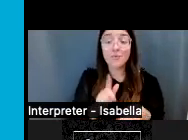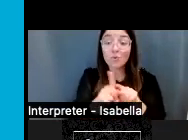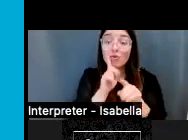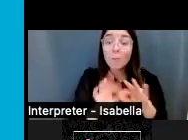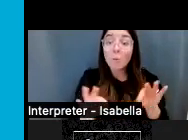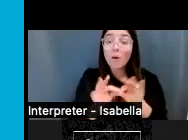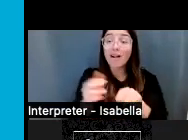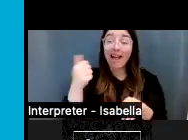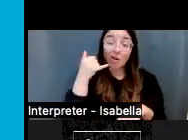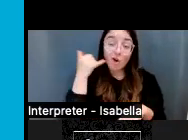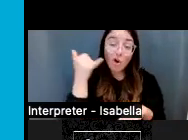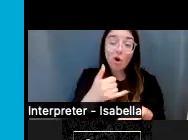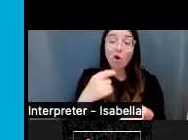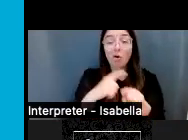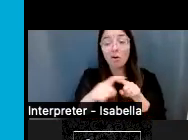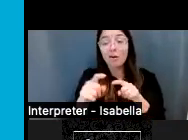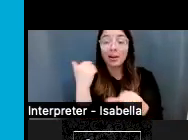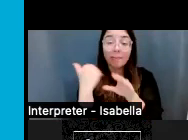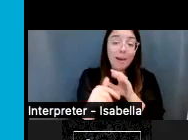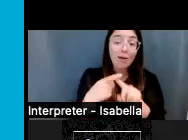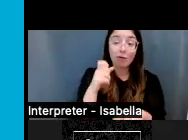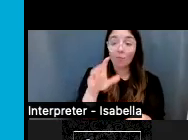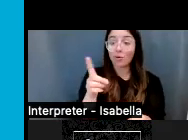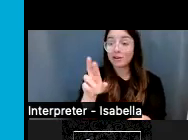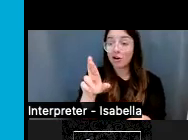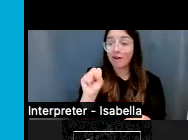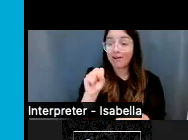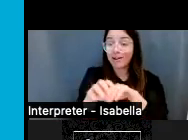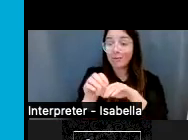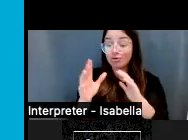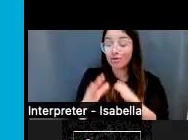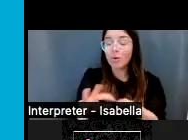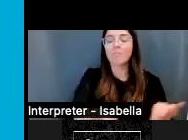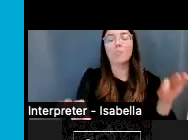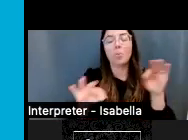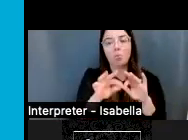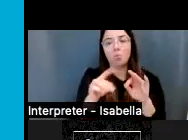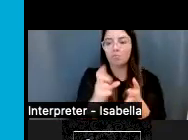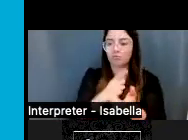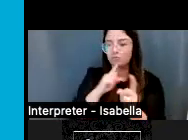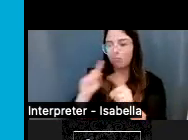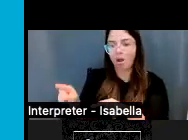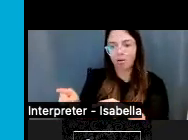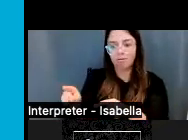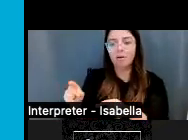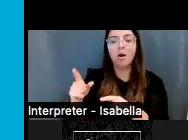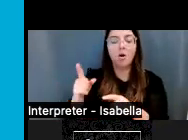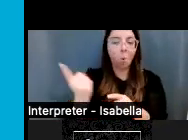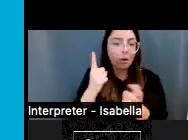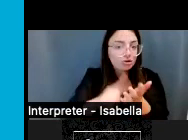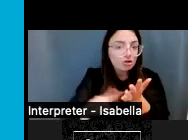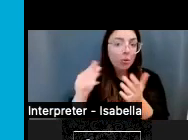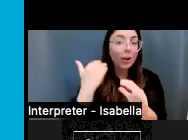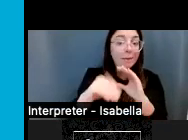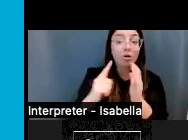or emails from your DRS counselor. So you should check your email regularly. You should check your phone regularly, maybe enter them into your contacts so that